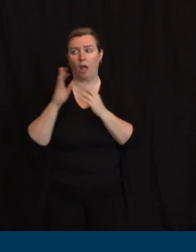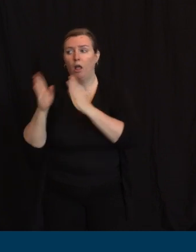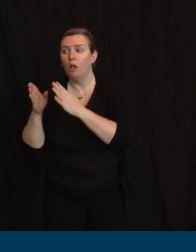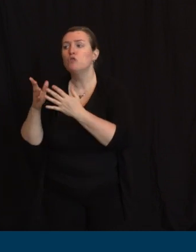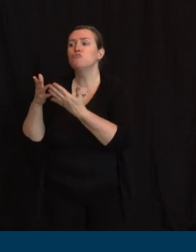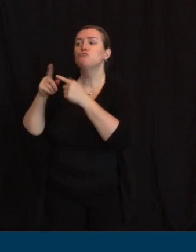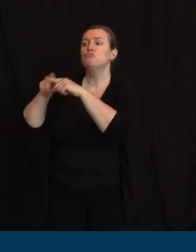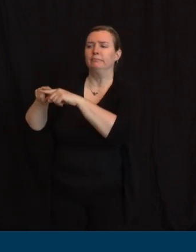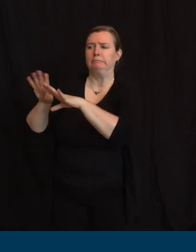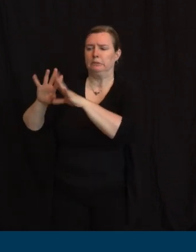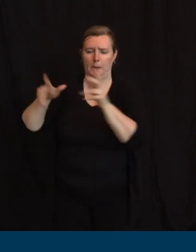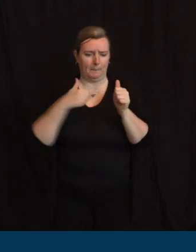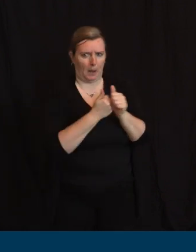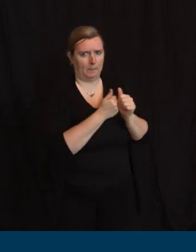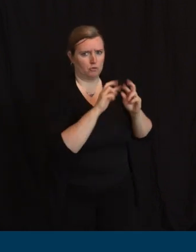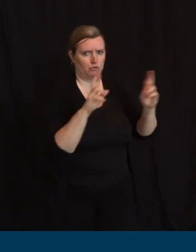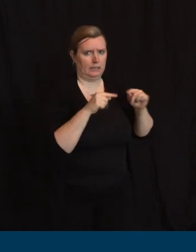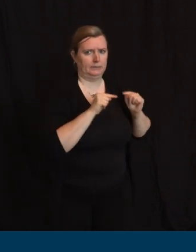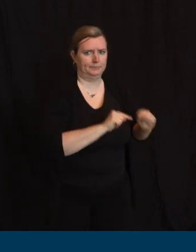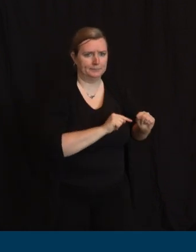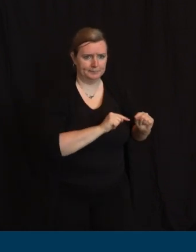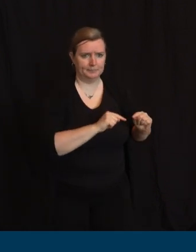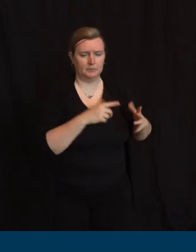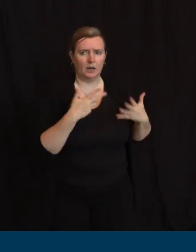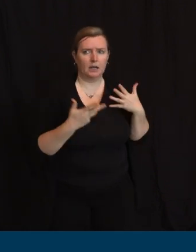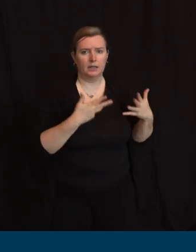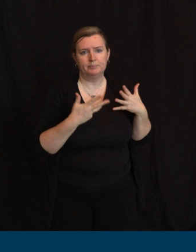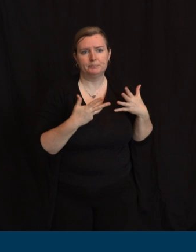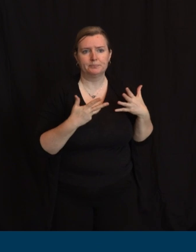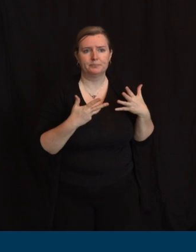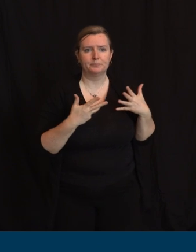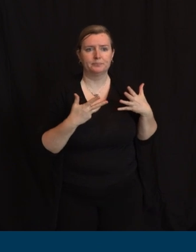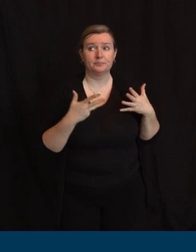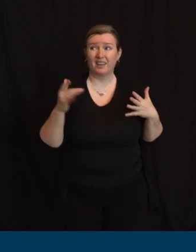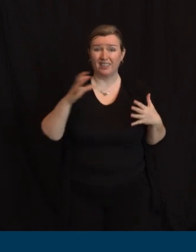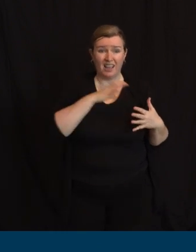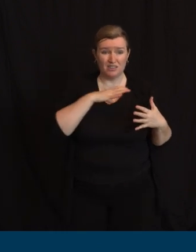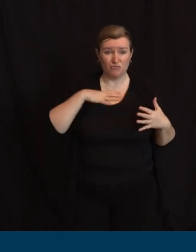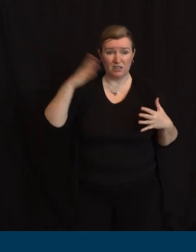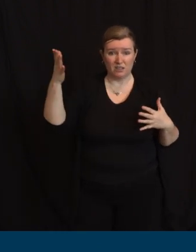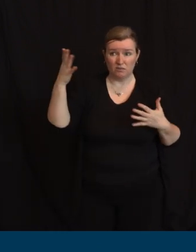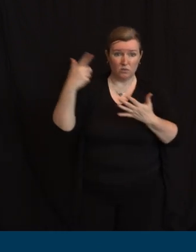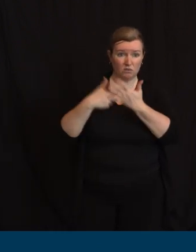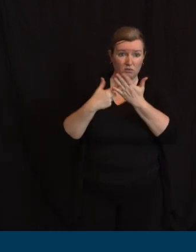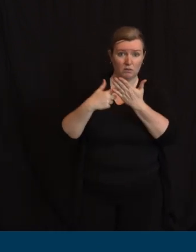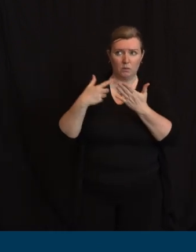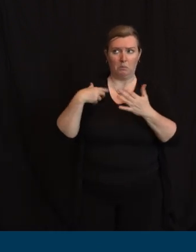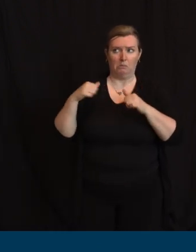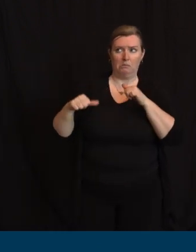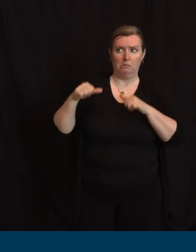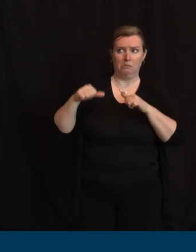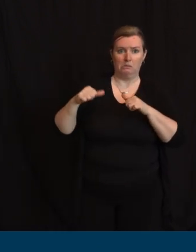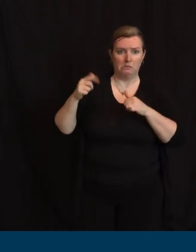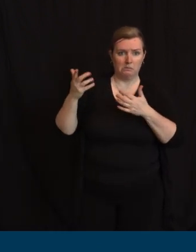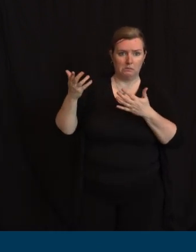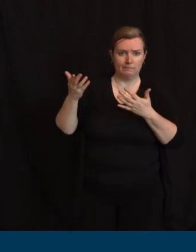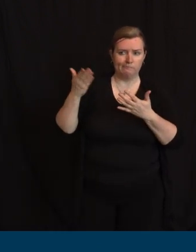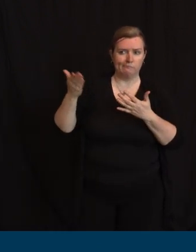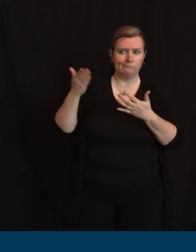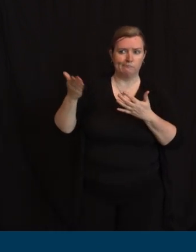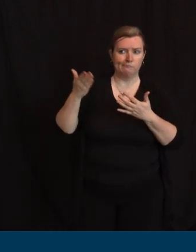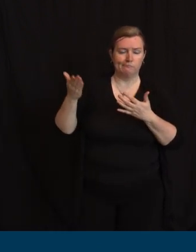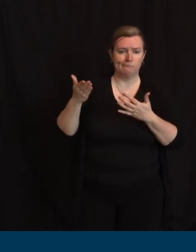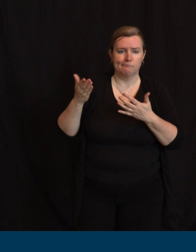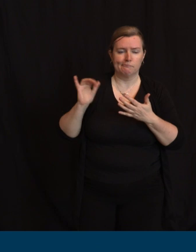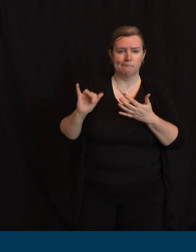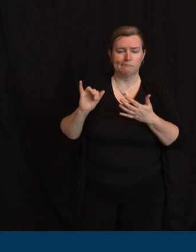at the congressional or national level. I don't see any other way around it. And again, I'm not calling shots